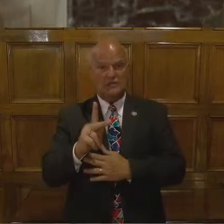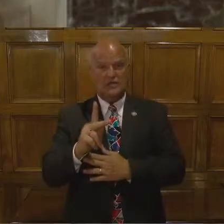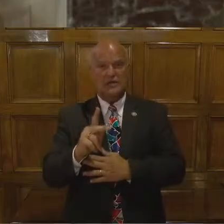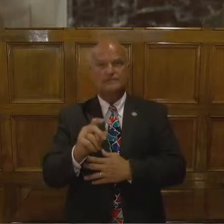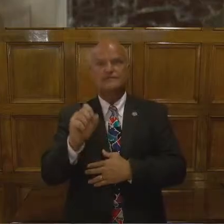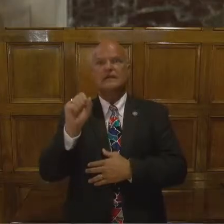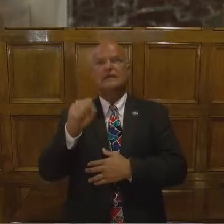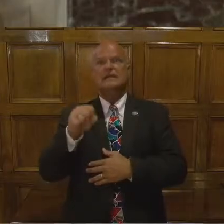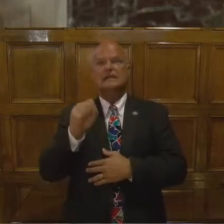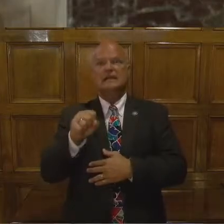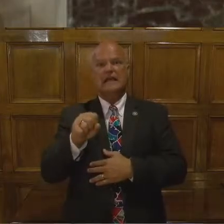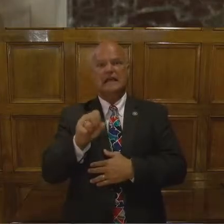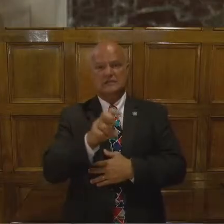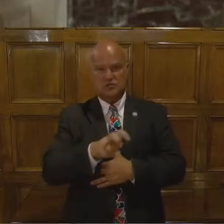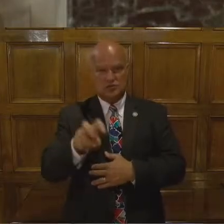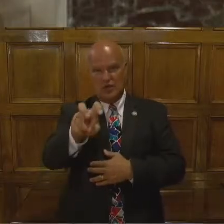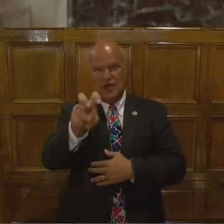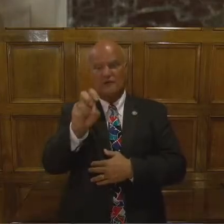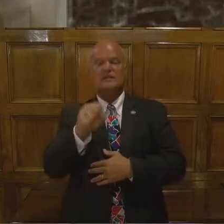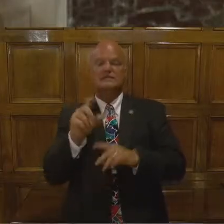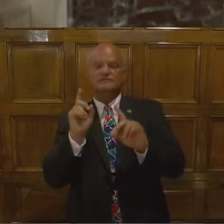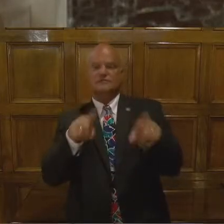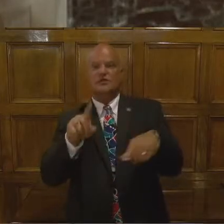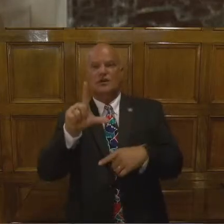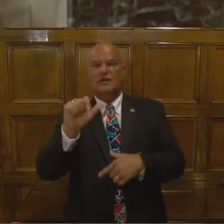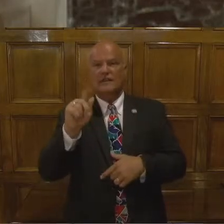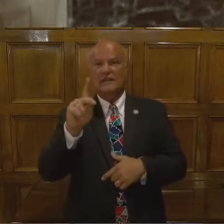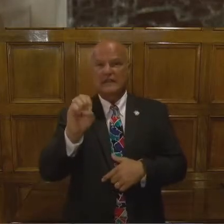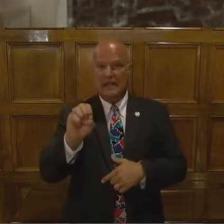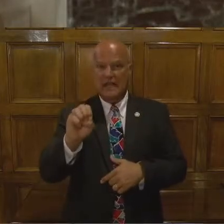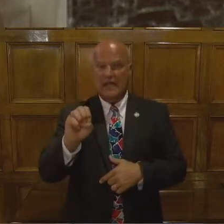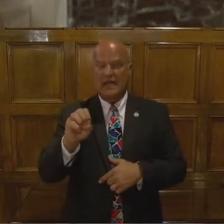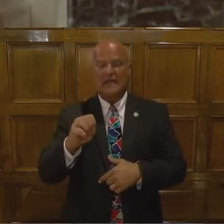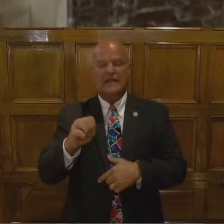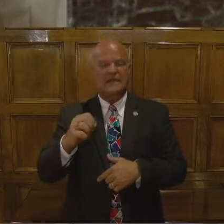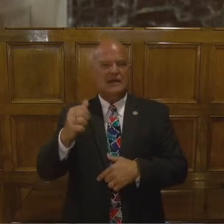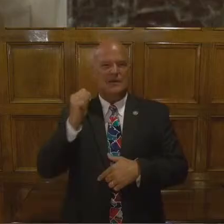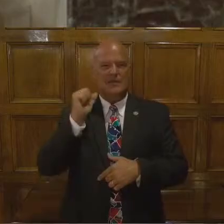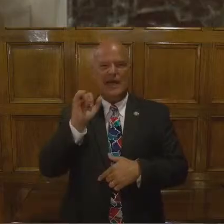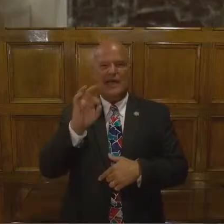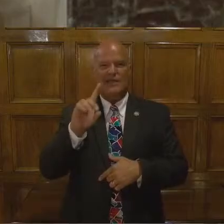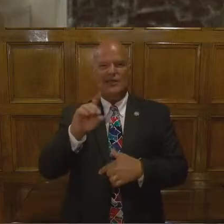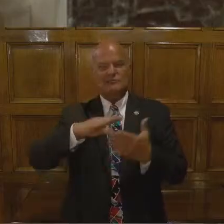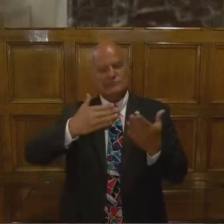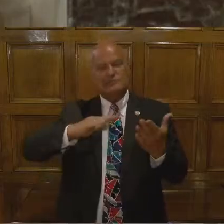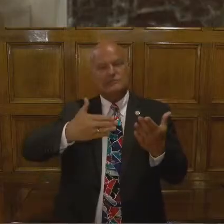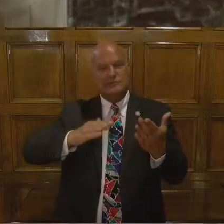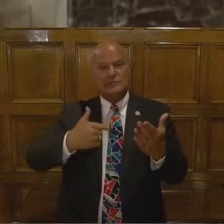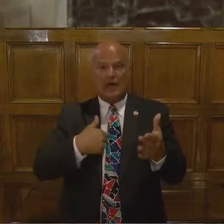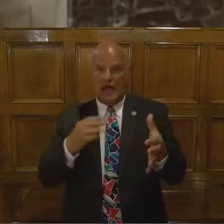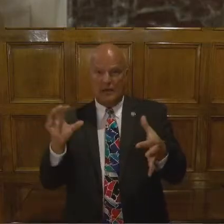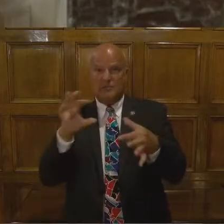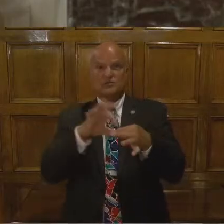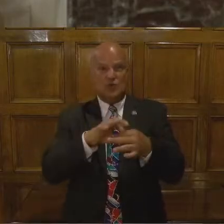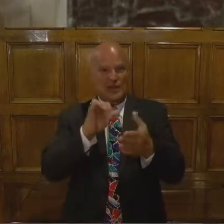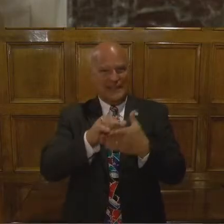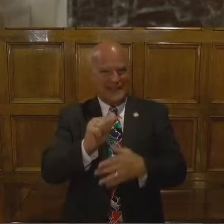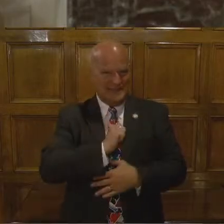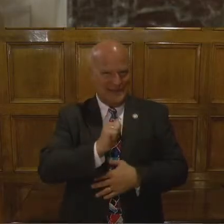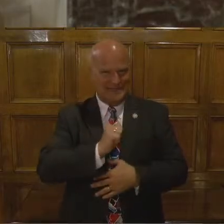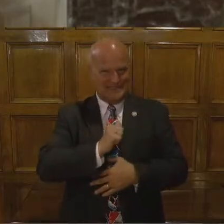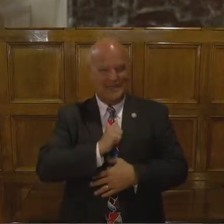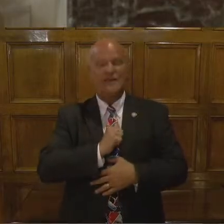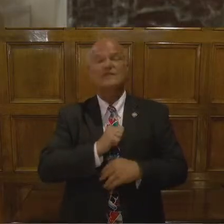going to travel, yes, you're going to the lake, yes, you're going to have your backyard cookout and the celebrations. I'll be joining in that as